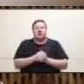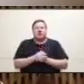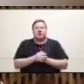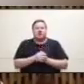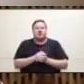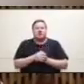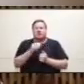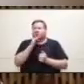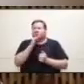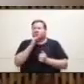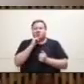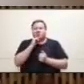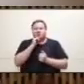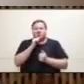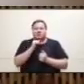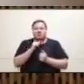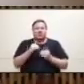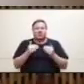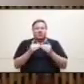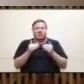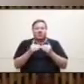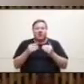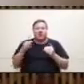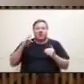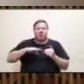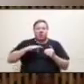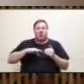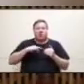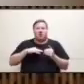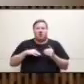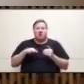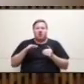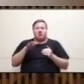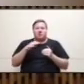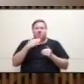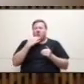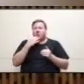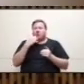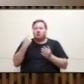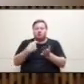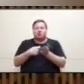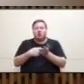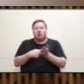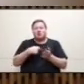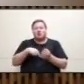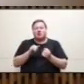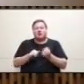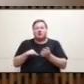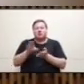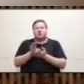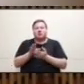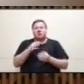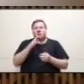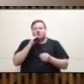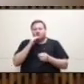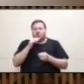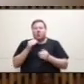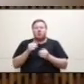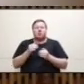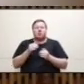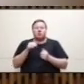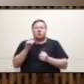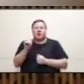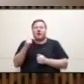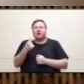enrichment on behalf of everyone else that is inherently charging us the interest. We spoke to the Uta General, and